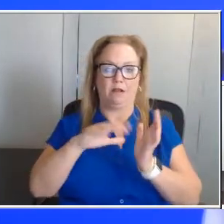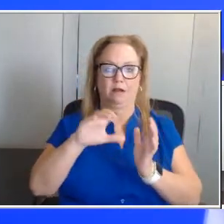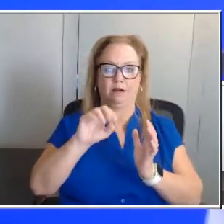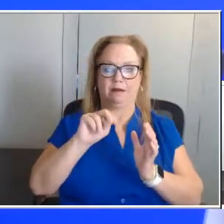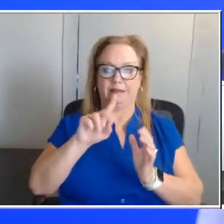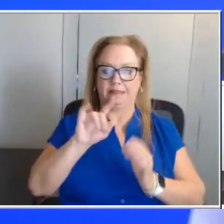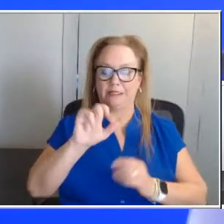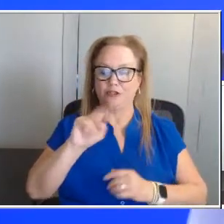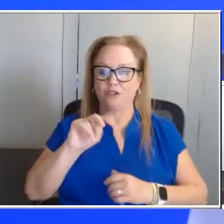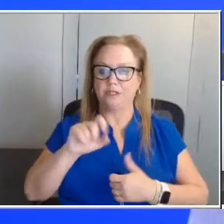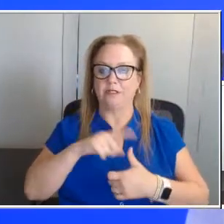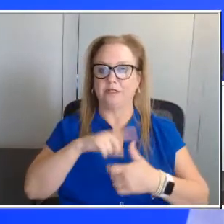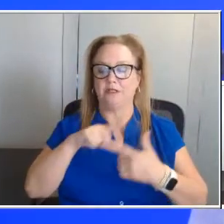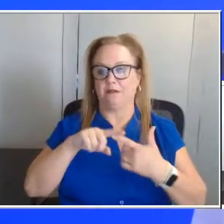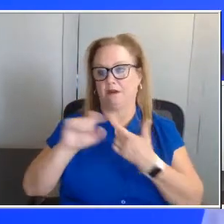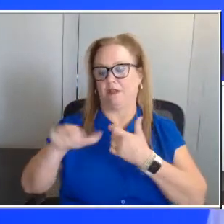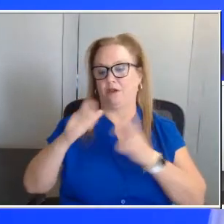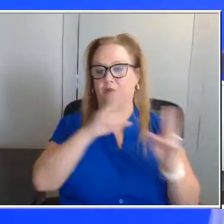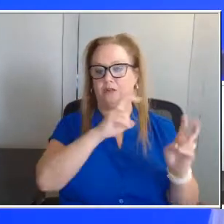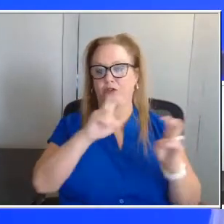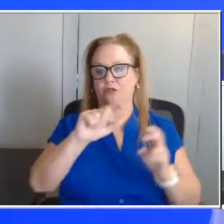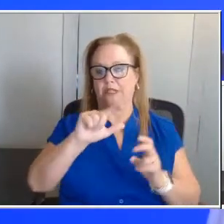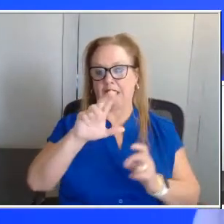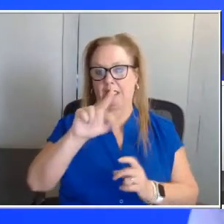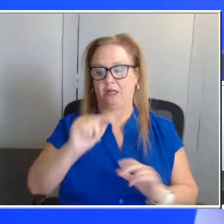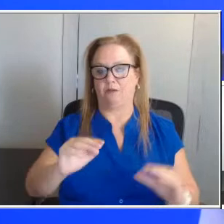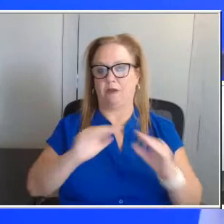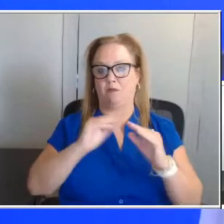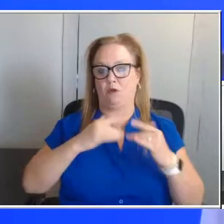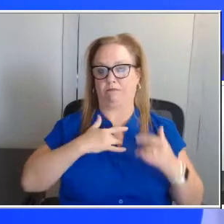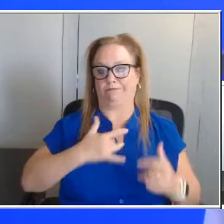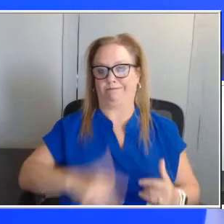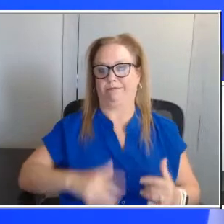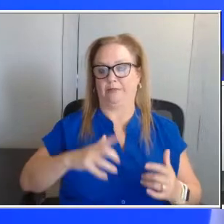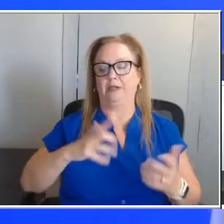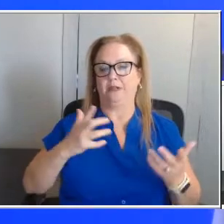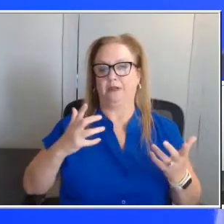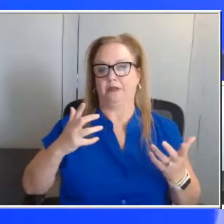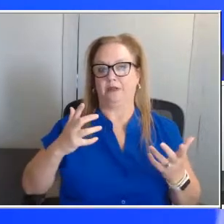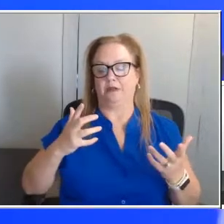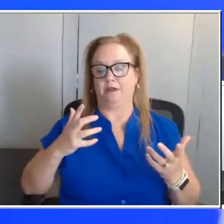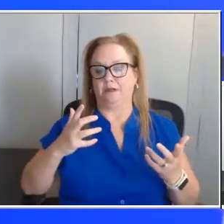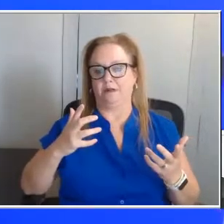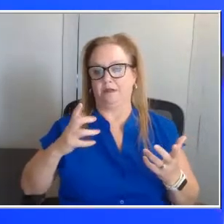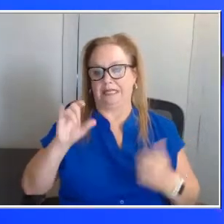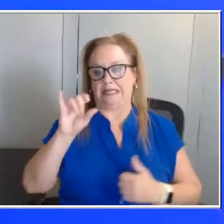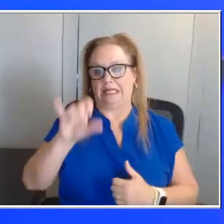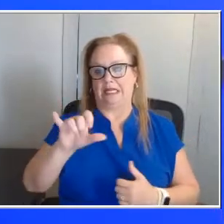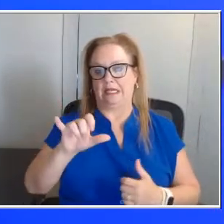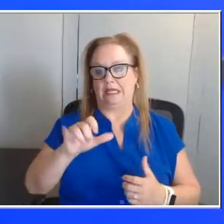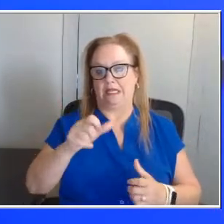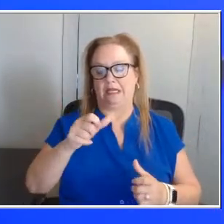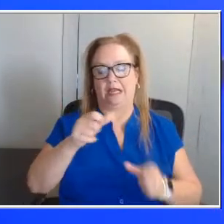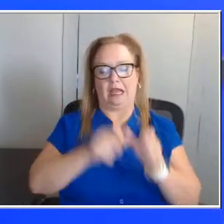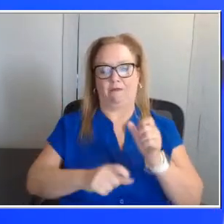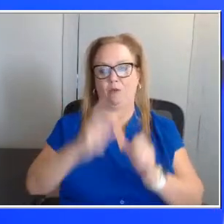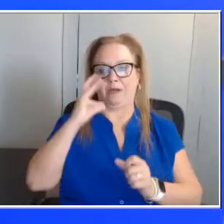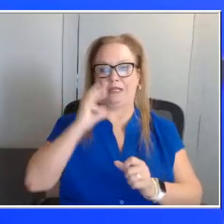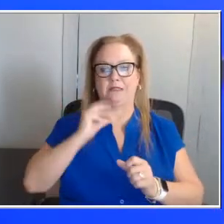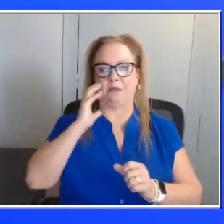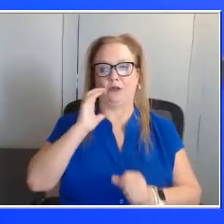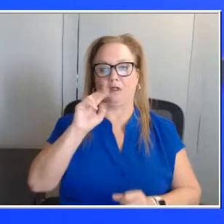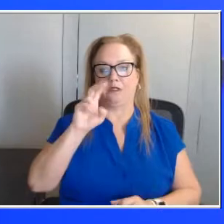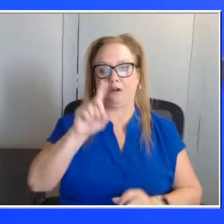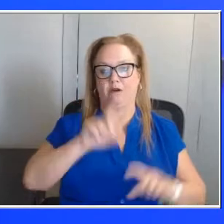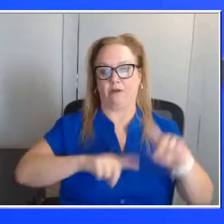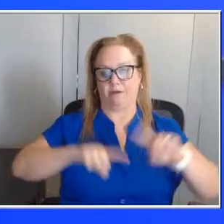gut, for example, in this case, you're going to be more susceptible, might kind of tip you over the edge in that. And so everybody experiences COVID differently, it seems. That's